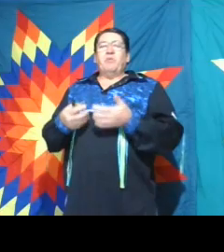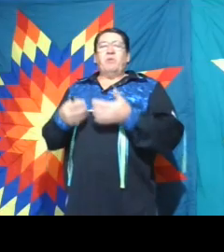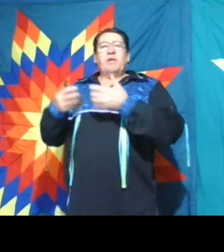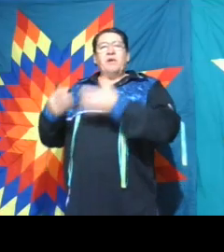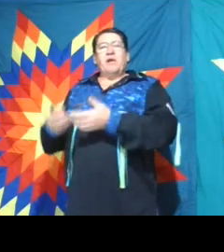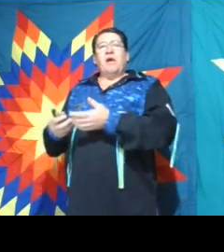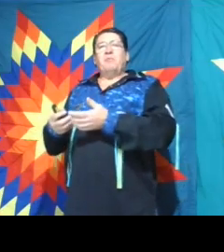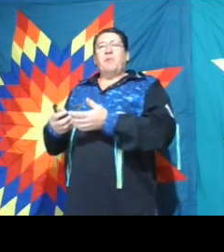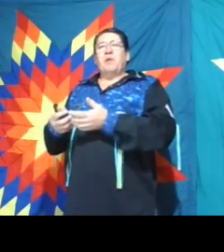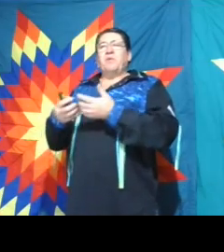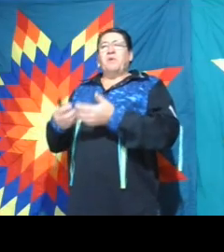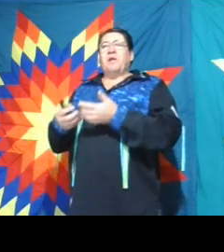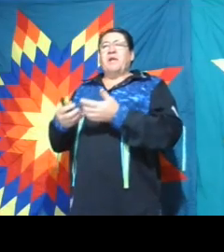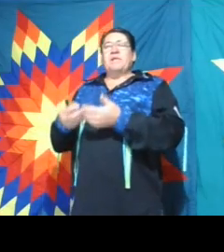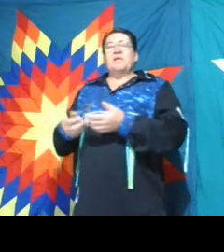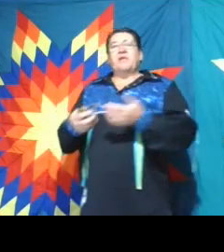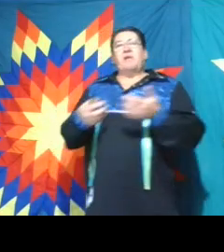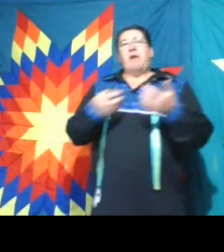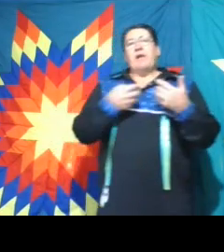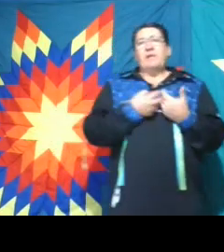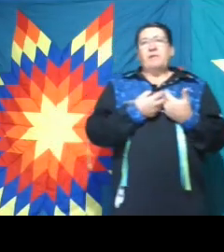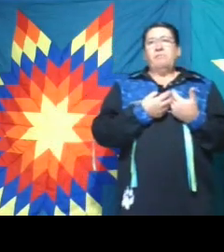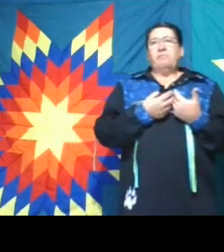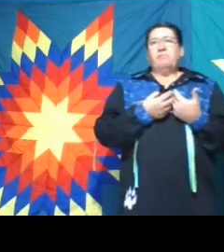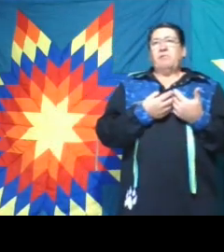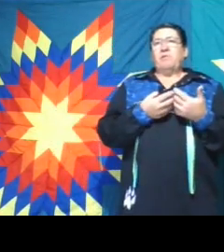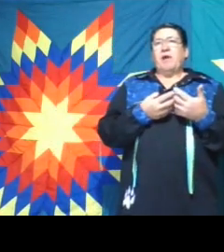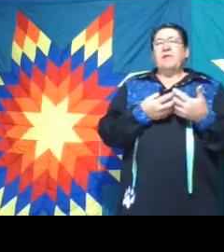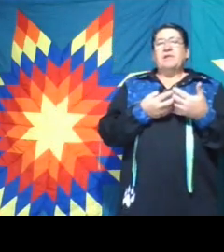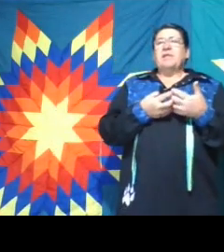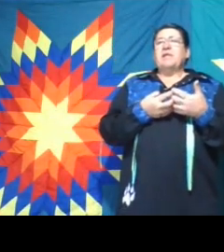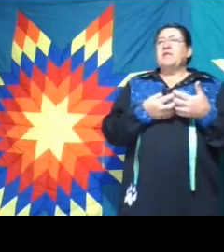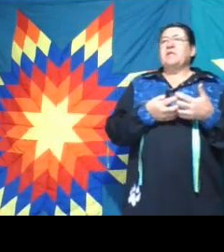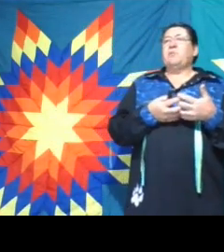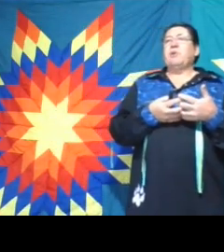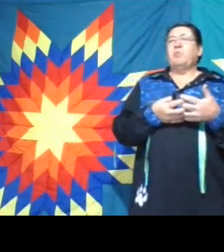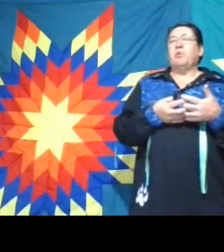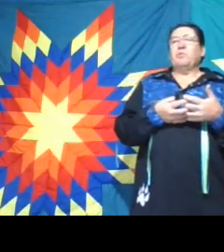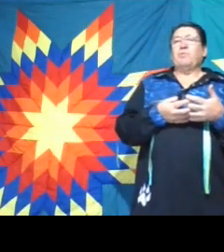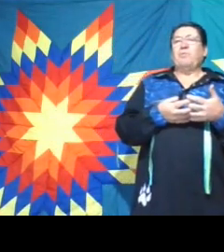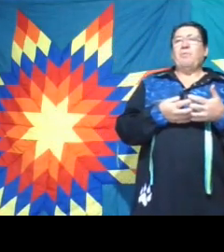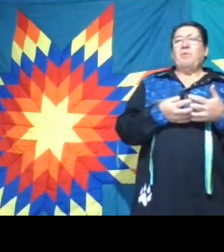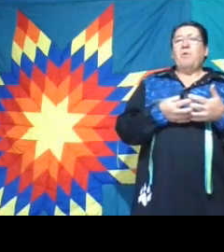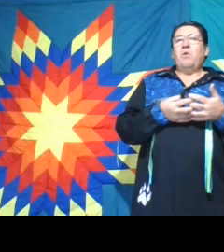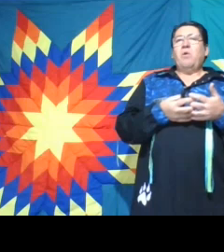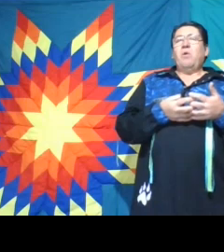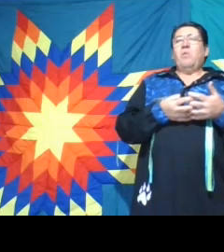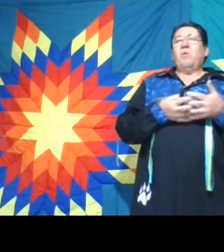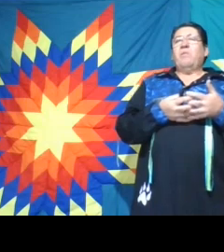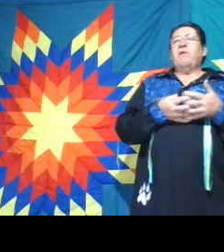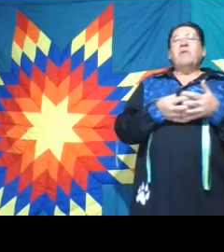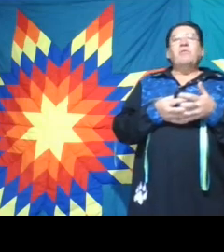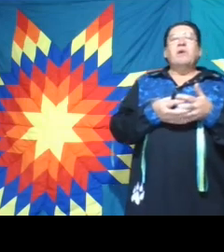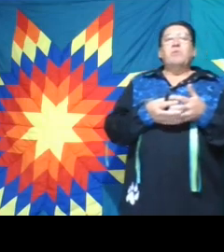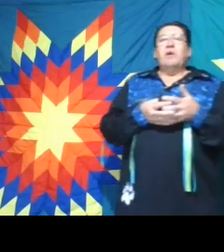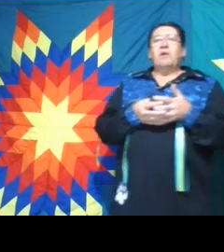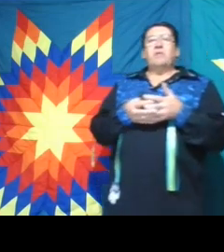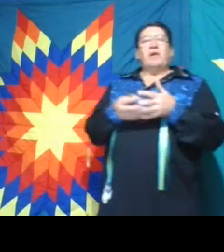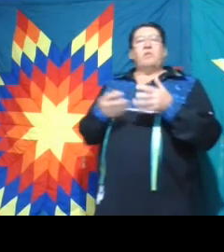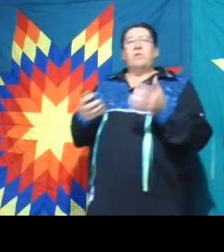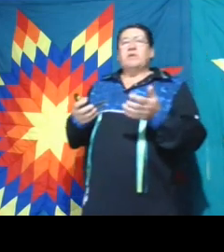commitment between the company and organization and us as Indigenous people? We're very